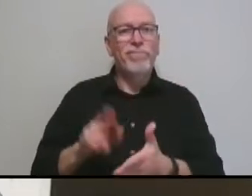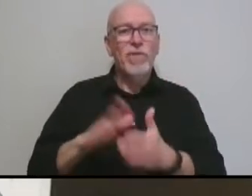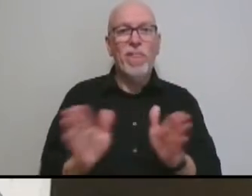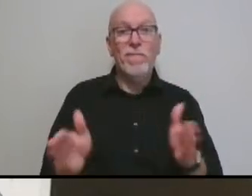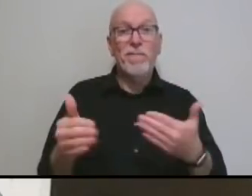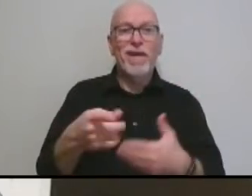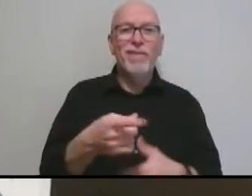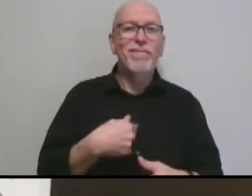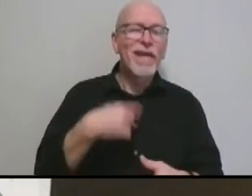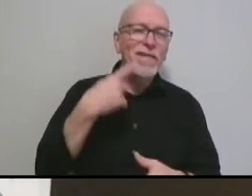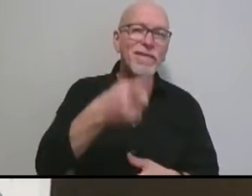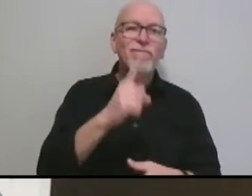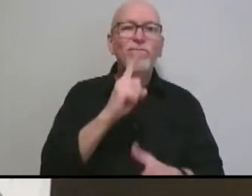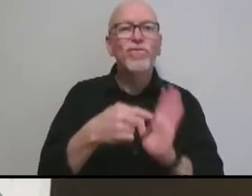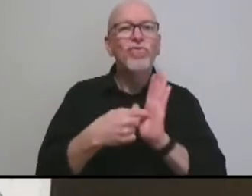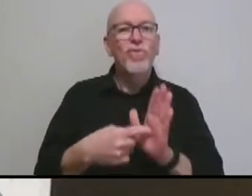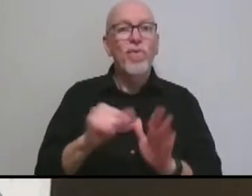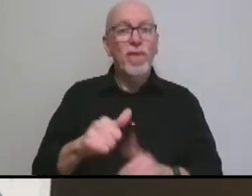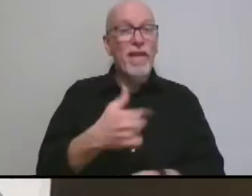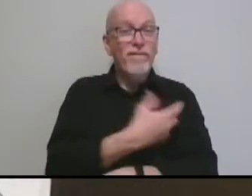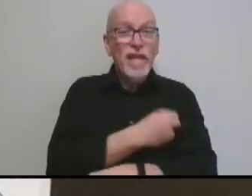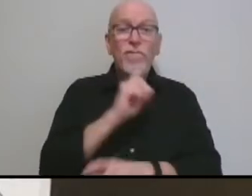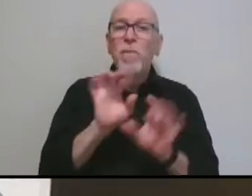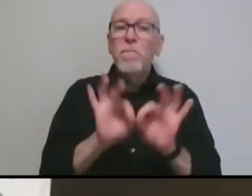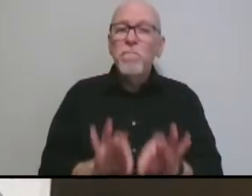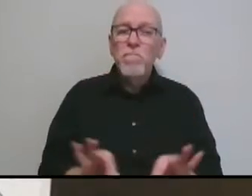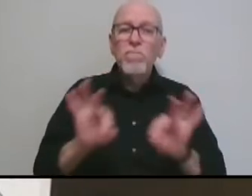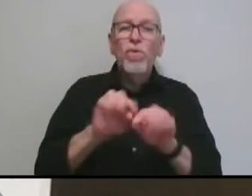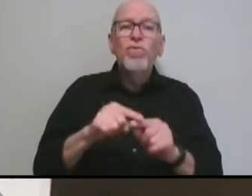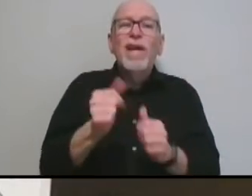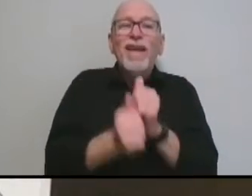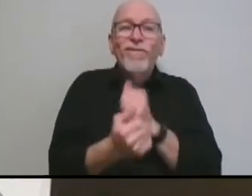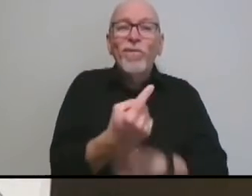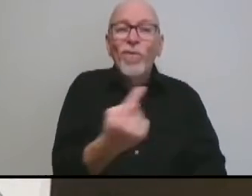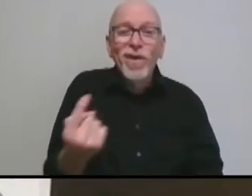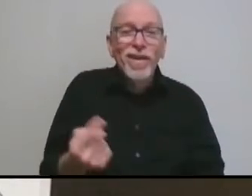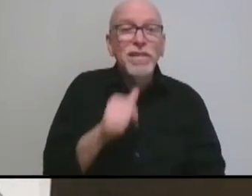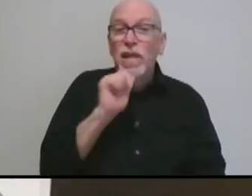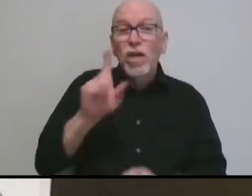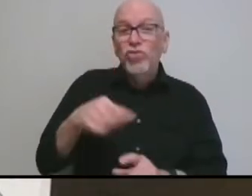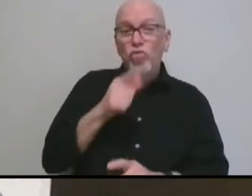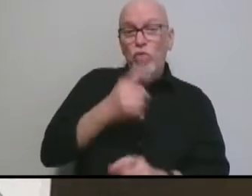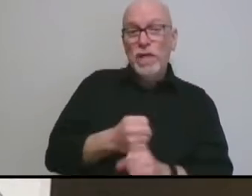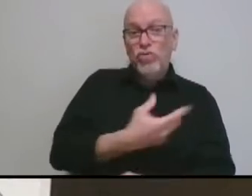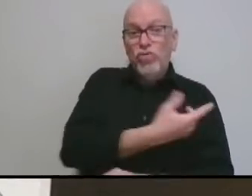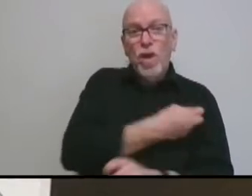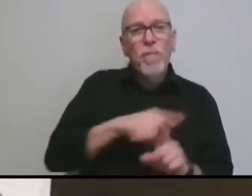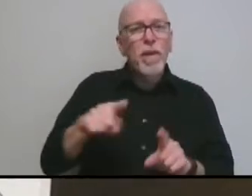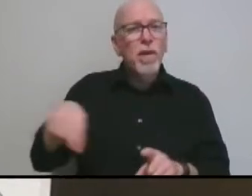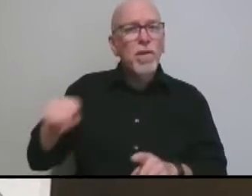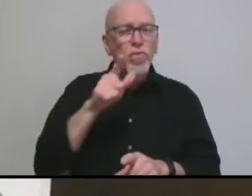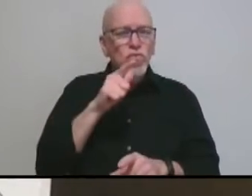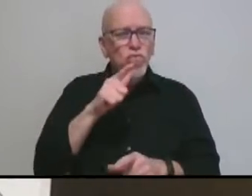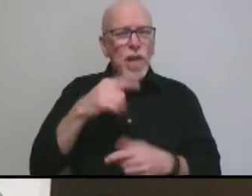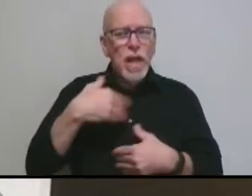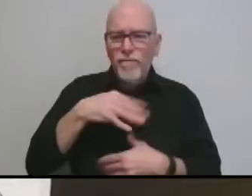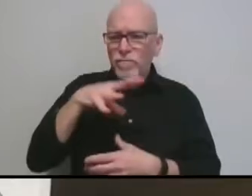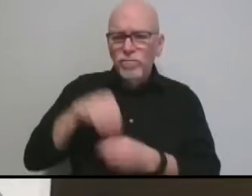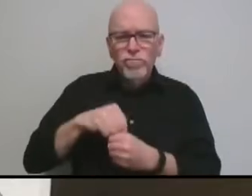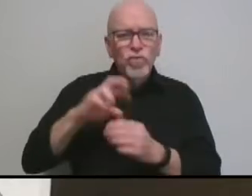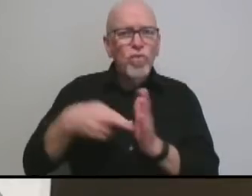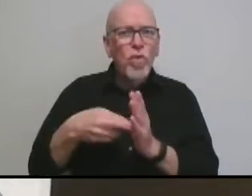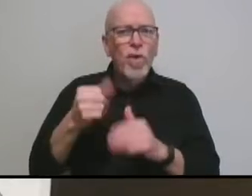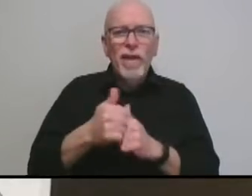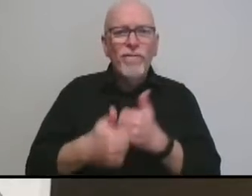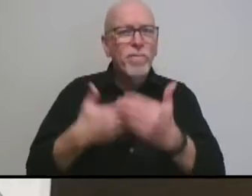think this illustrates how much the vaccine means to everyone involved, not just those who are getting the shots, but to those who have had a role in every step of the